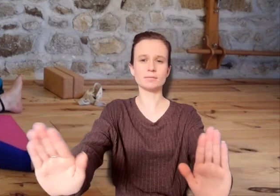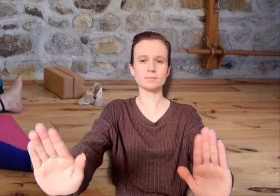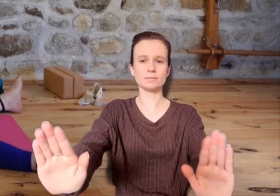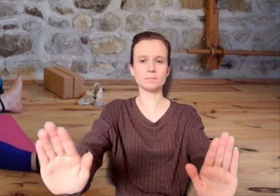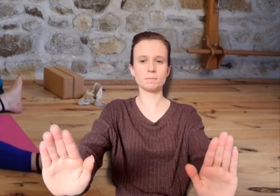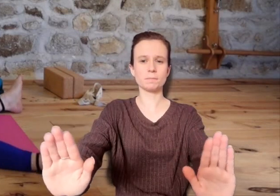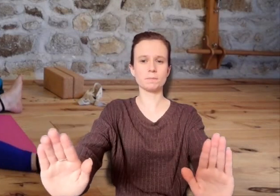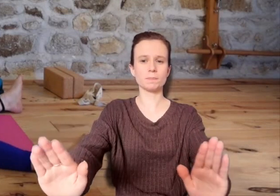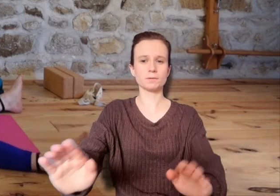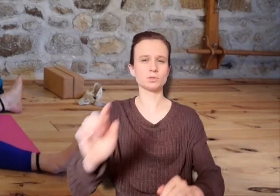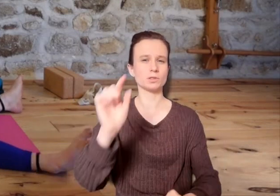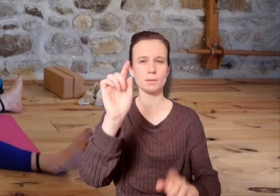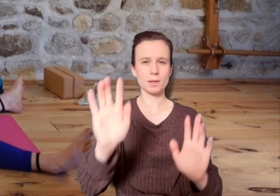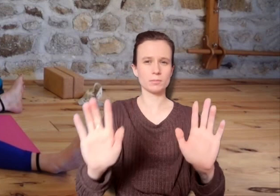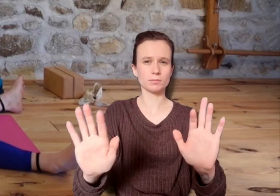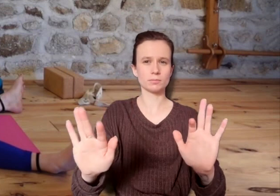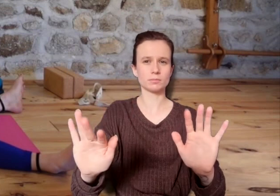hands and the feet.